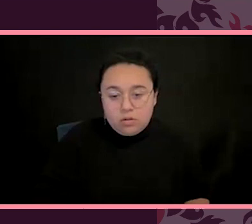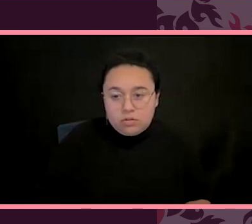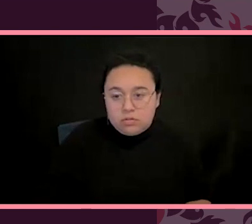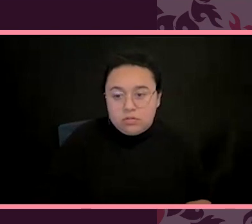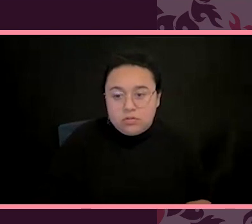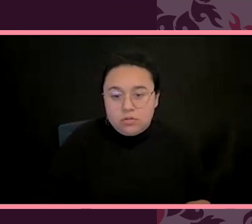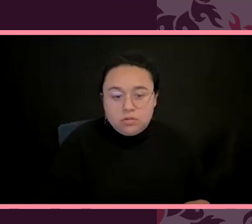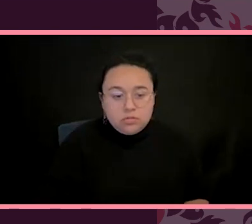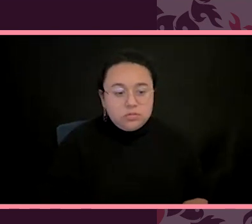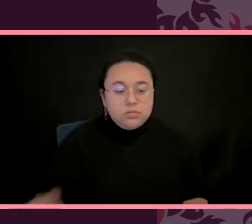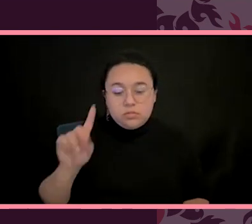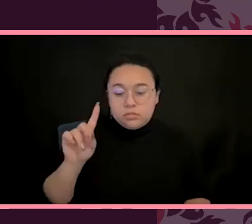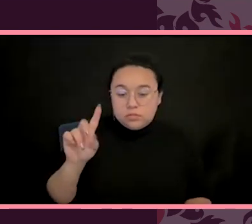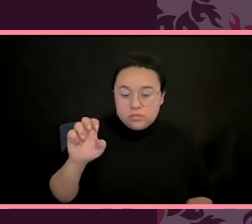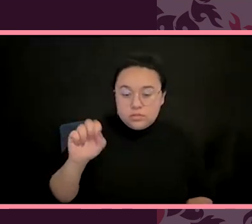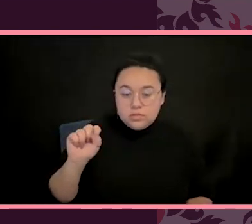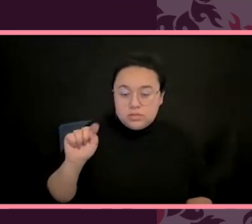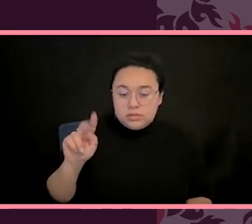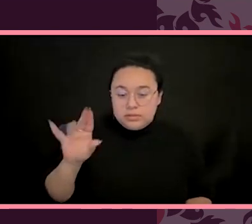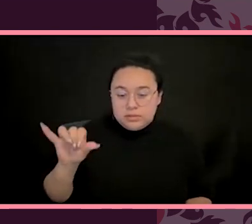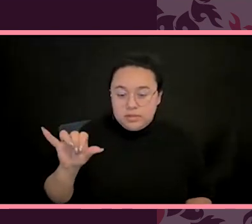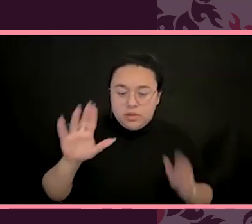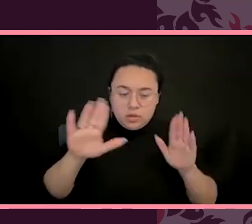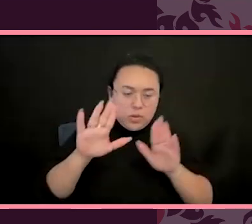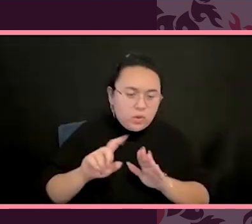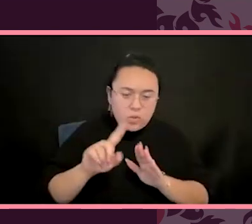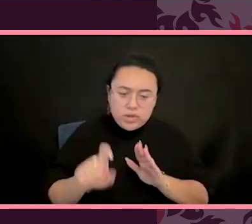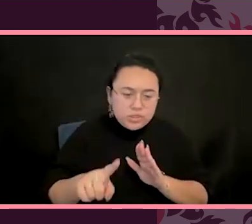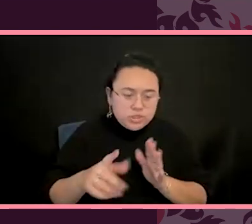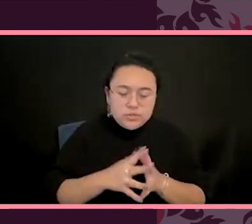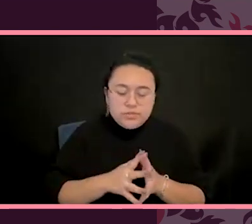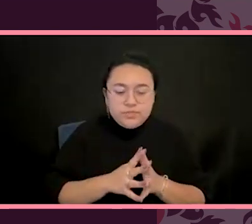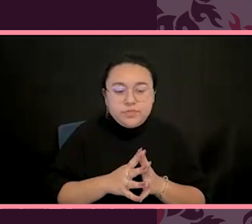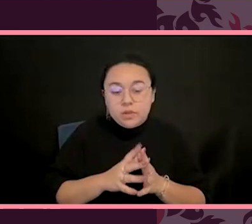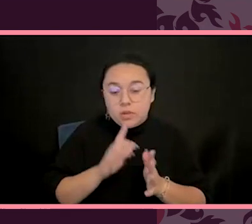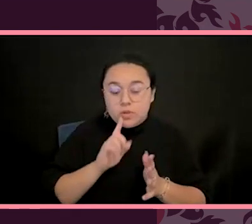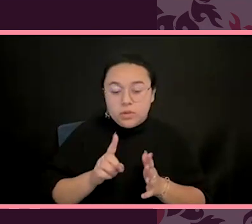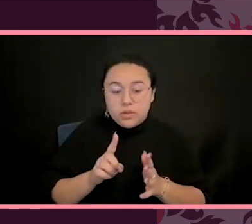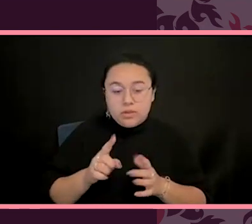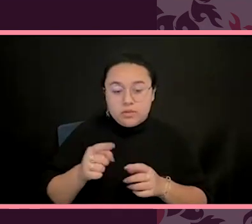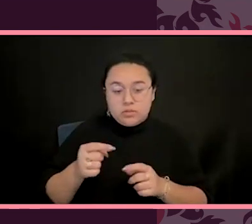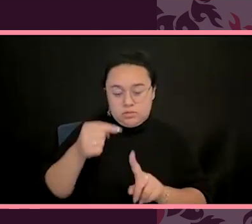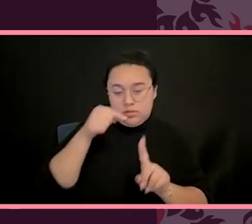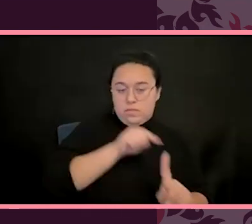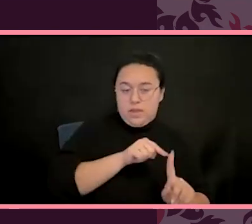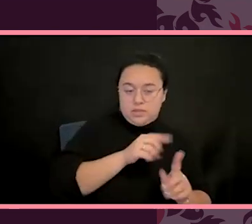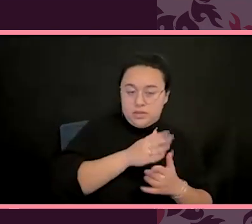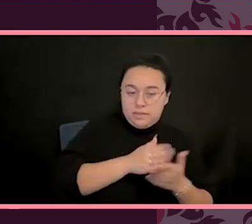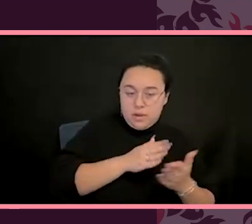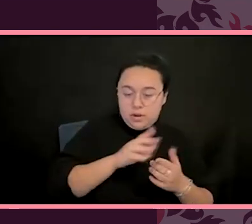No, this is Destiny. And that's a great question. And it really, so going back to that piece